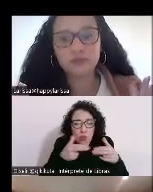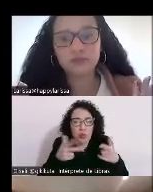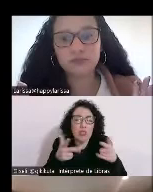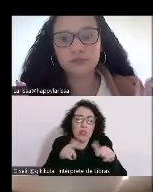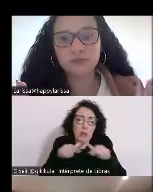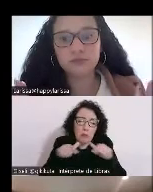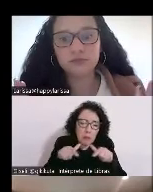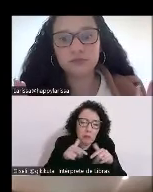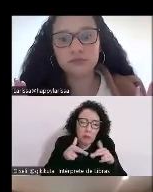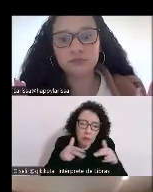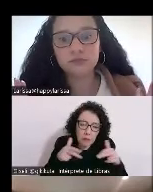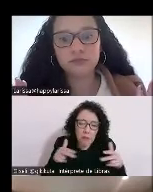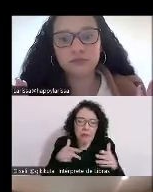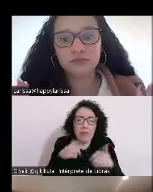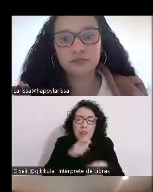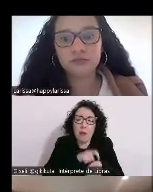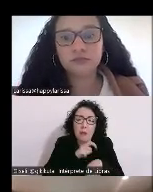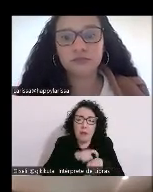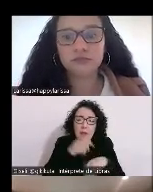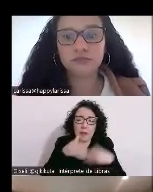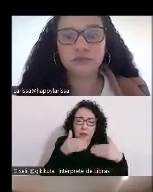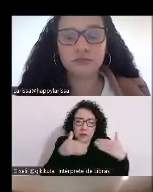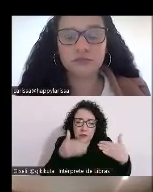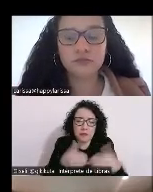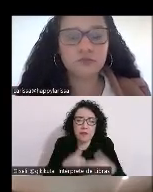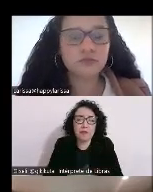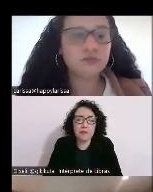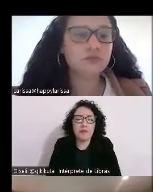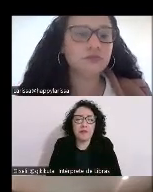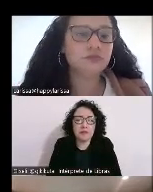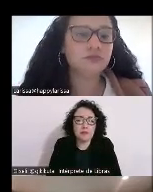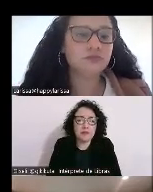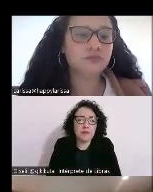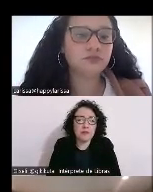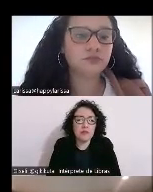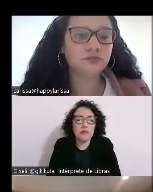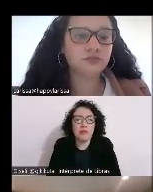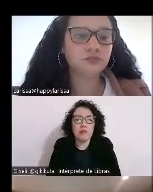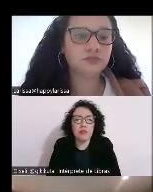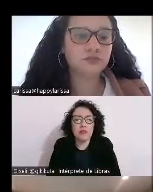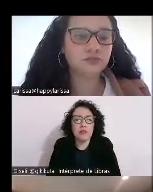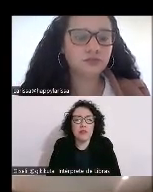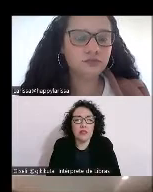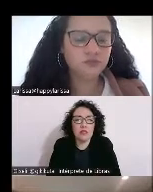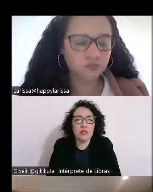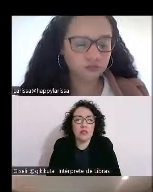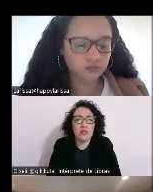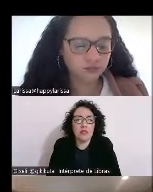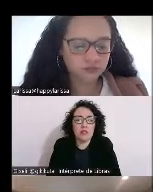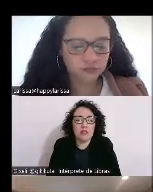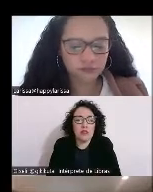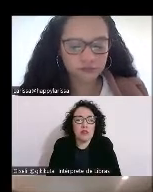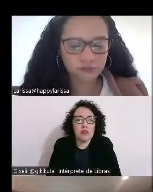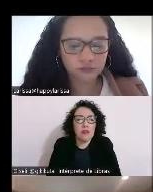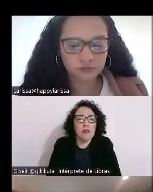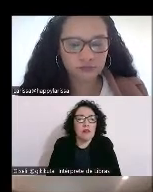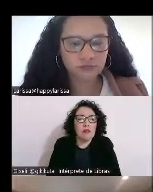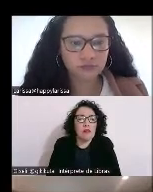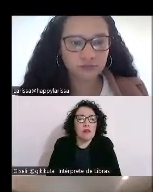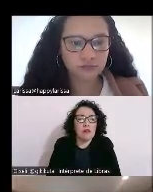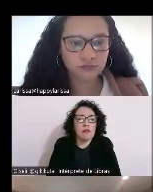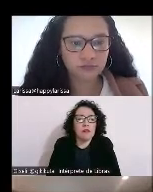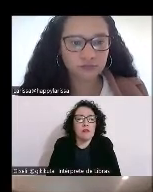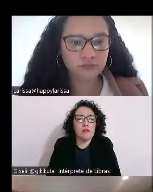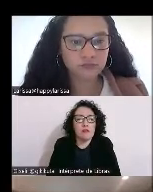tempo. So one of the things that we did to provide a very valuable tool